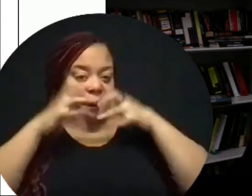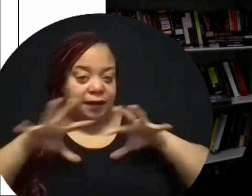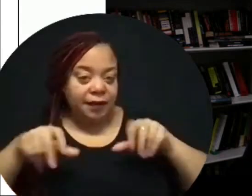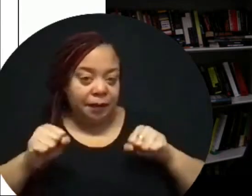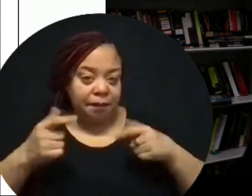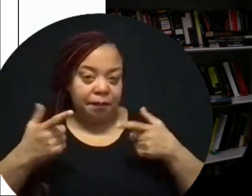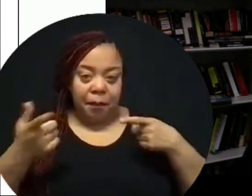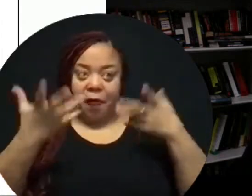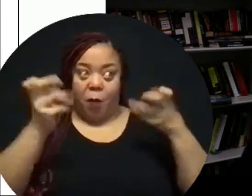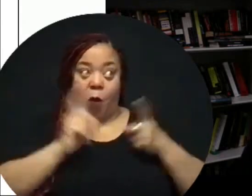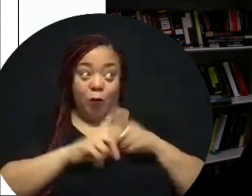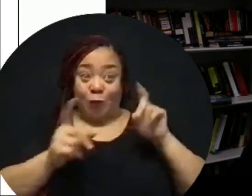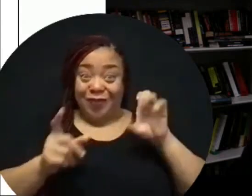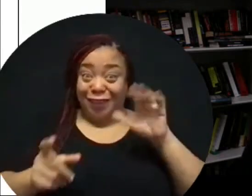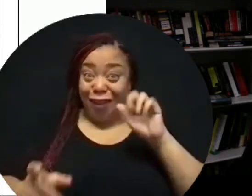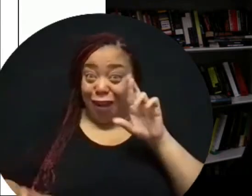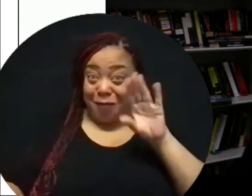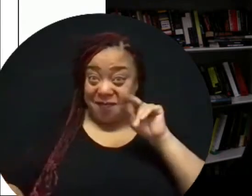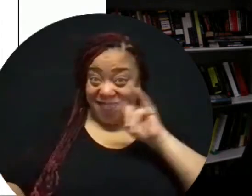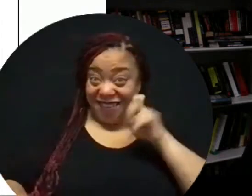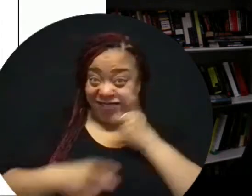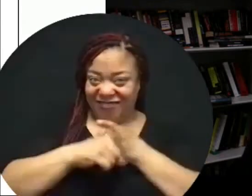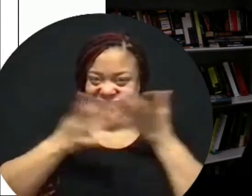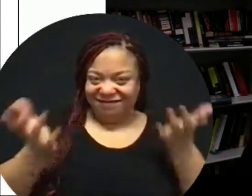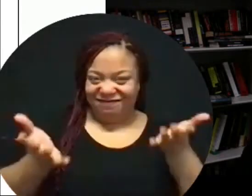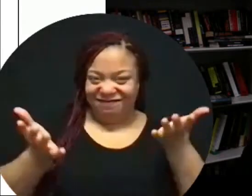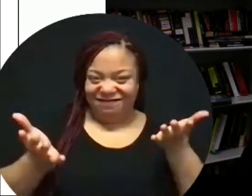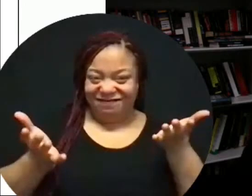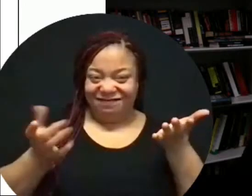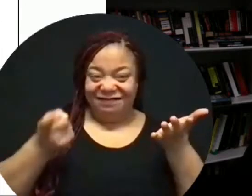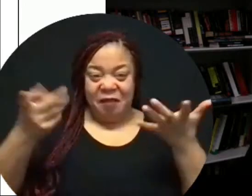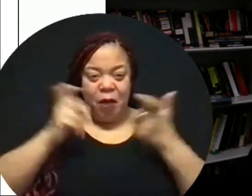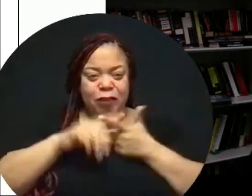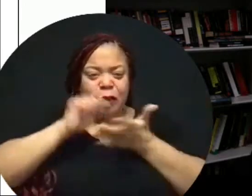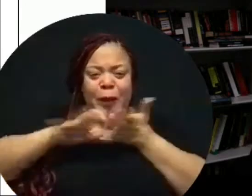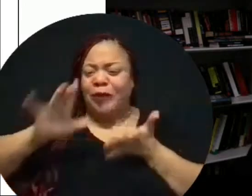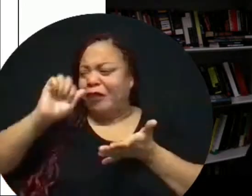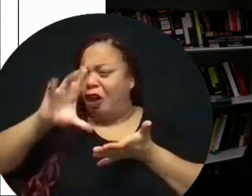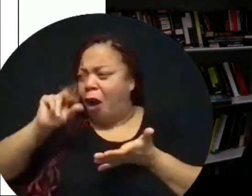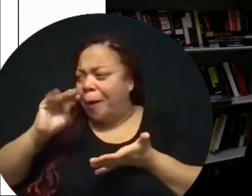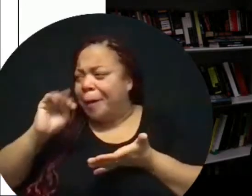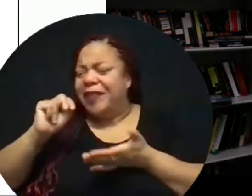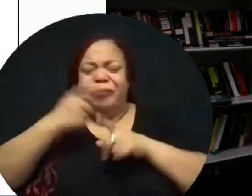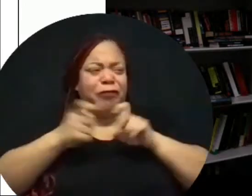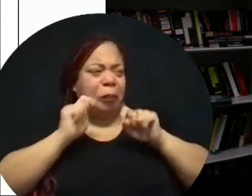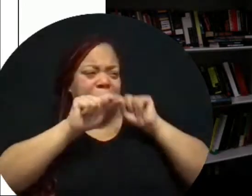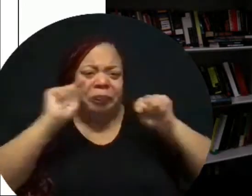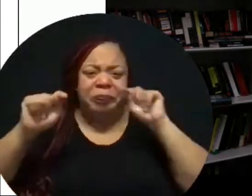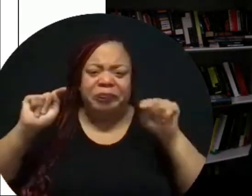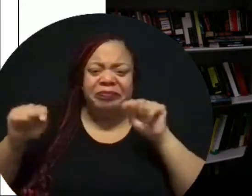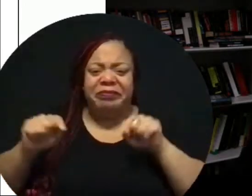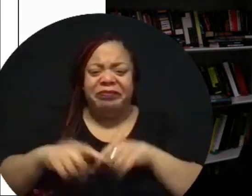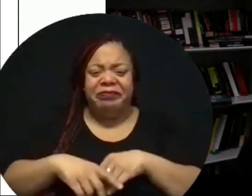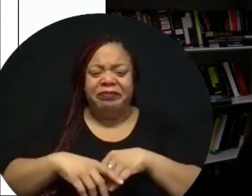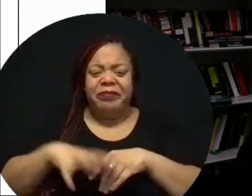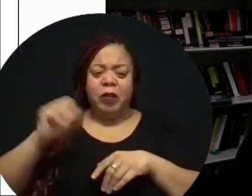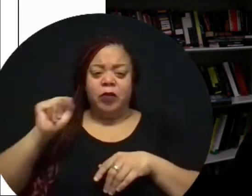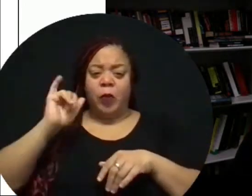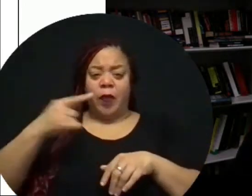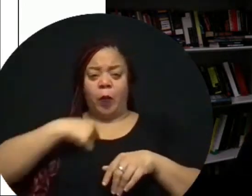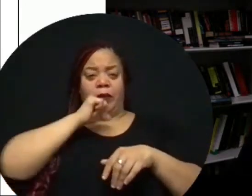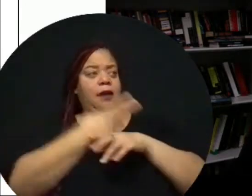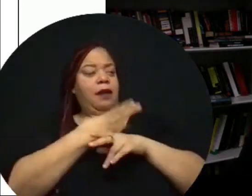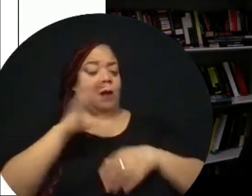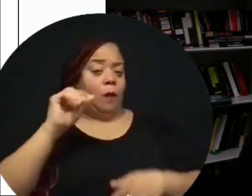reports make clear, that's not even really happening, right? But even that horizon is a dangerous one. As we've seen with